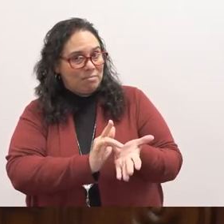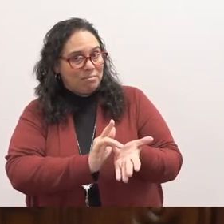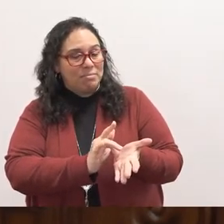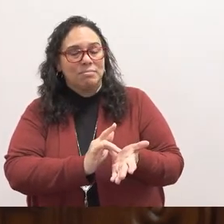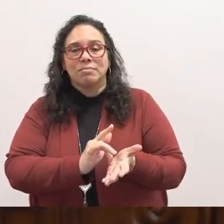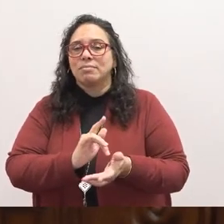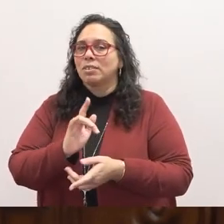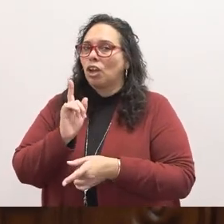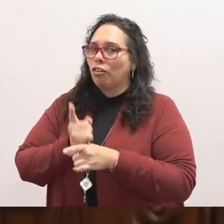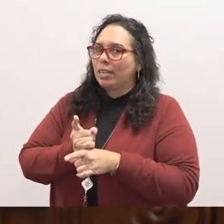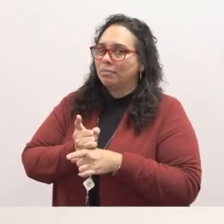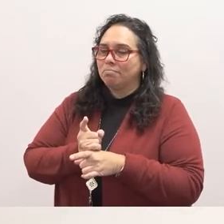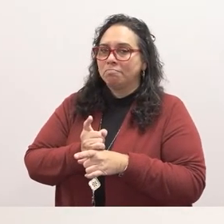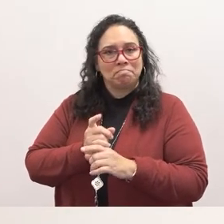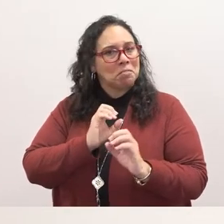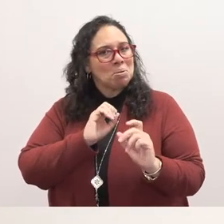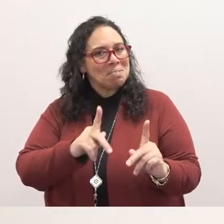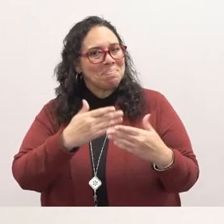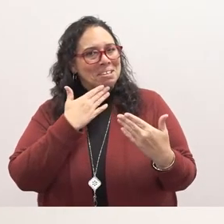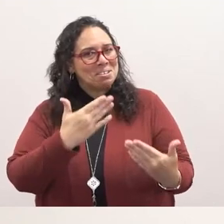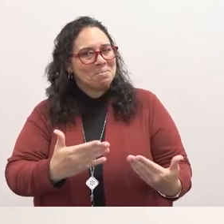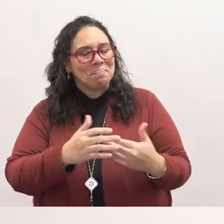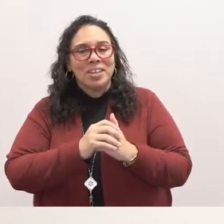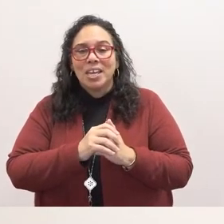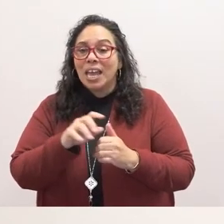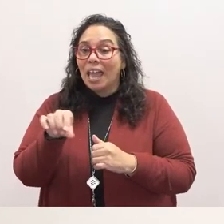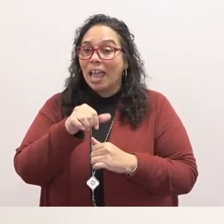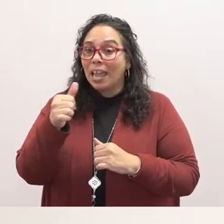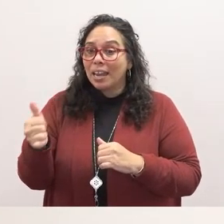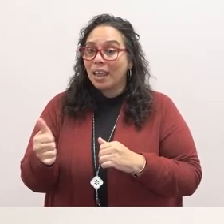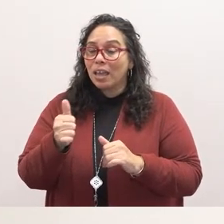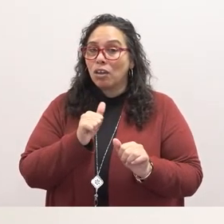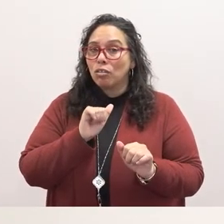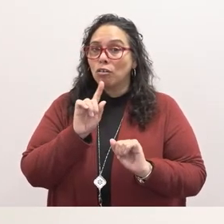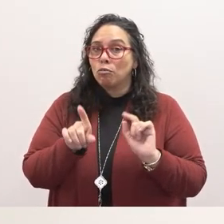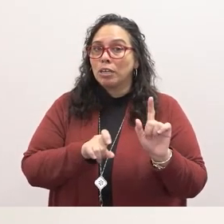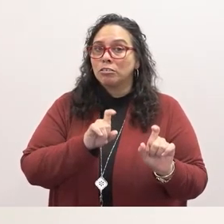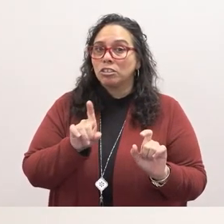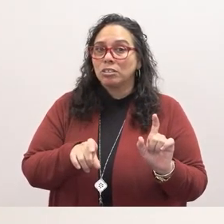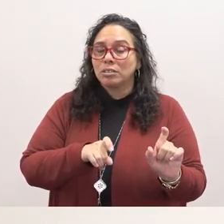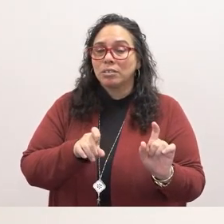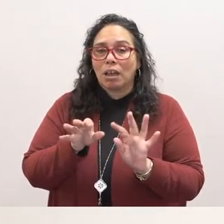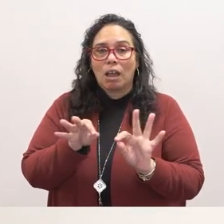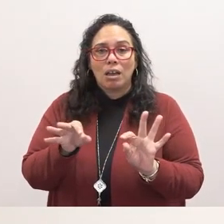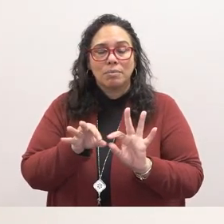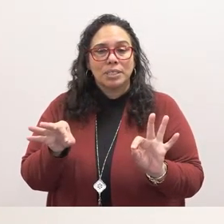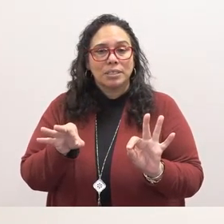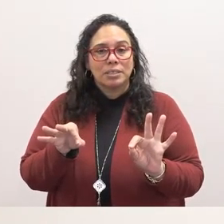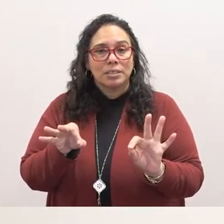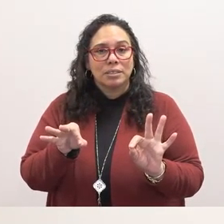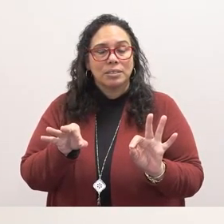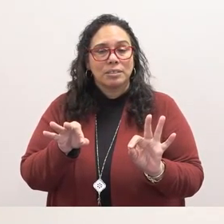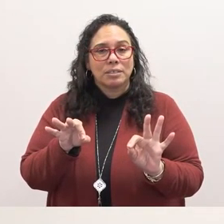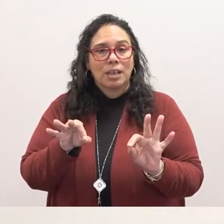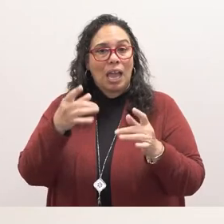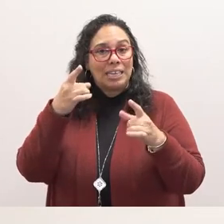drug. Okay, thank you. Thank you. Do we have any other questions or comments about our consent calendar